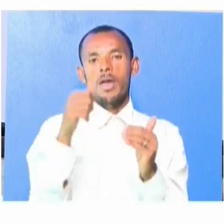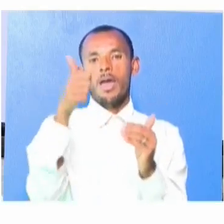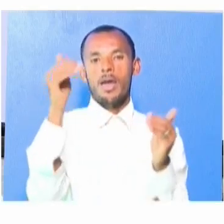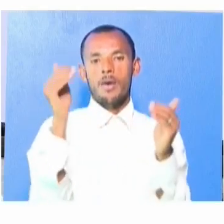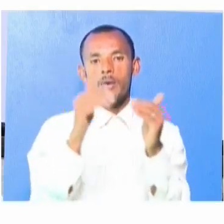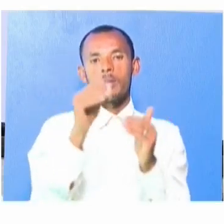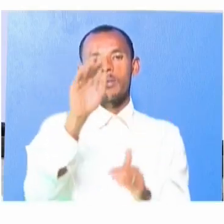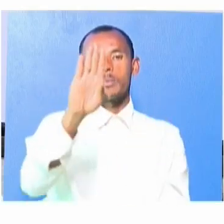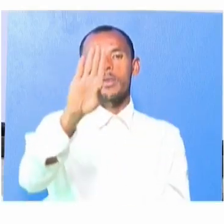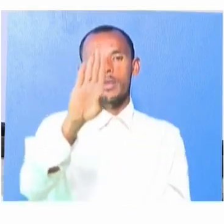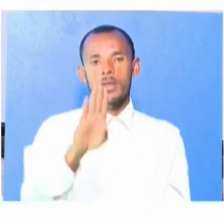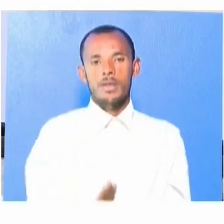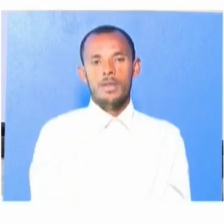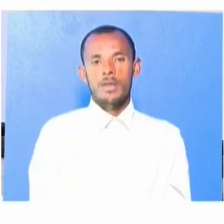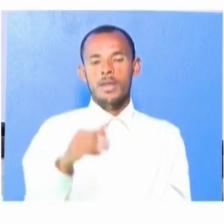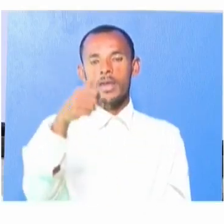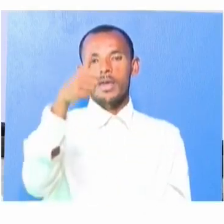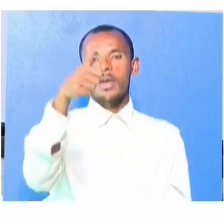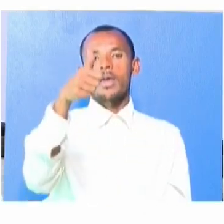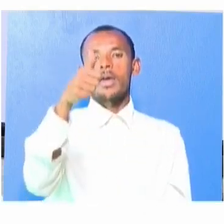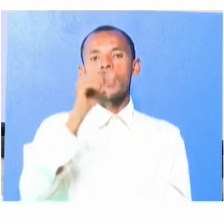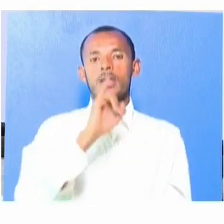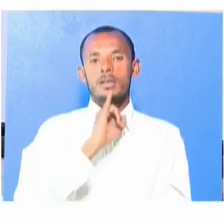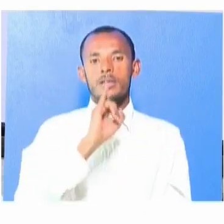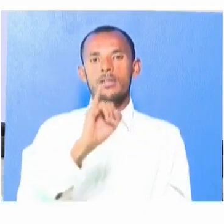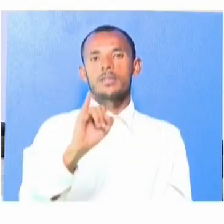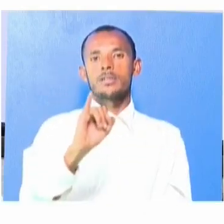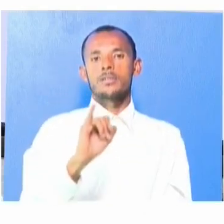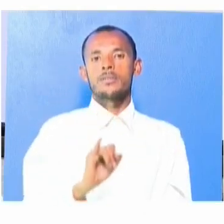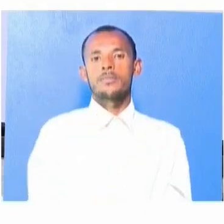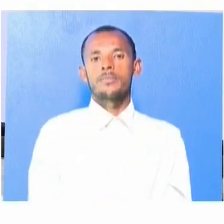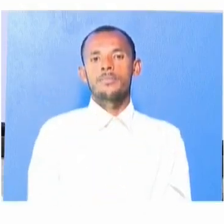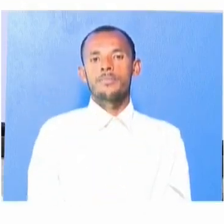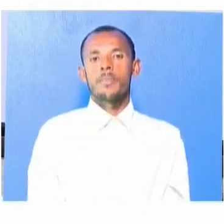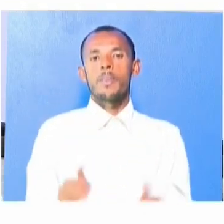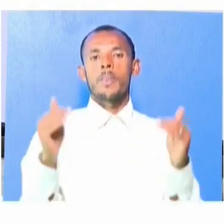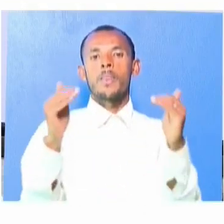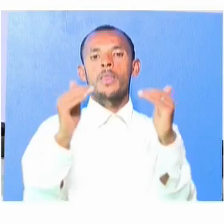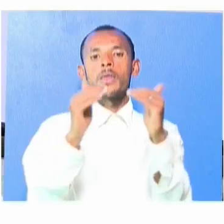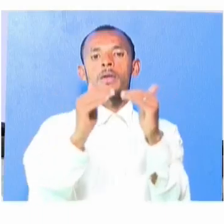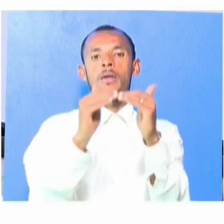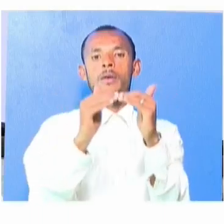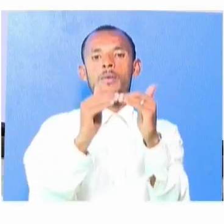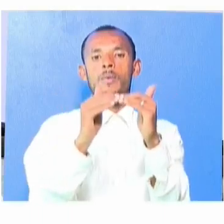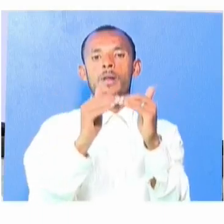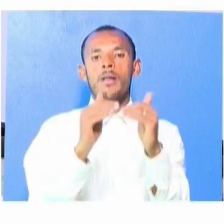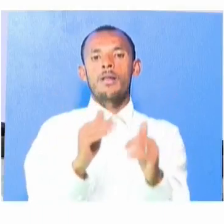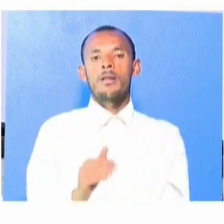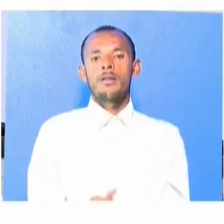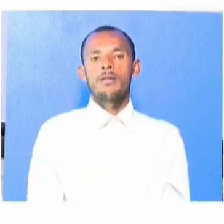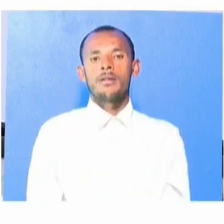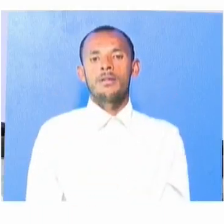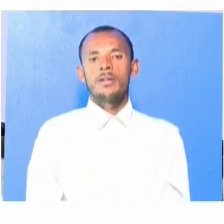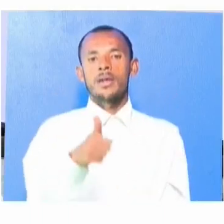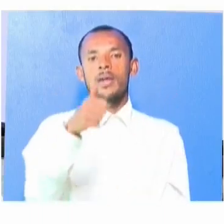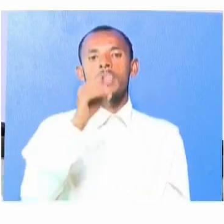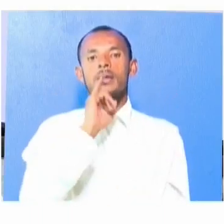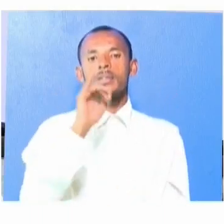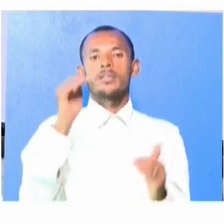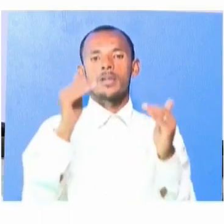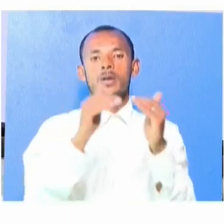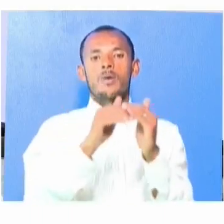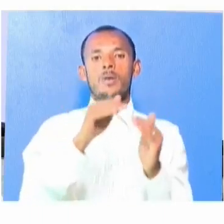equal to B. A is equal A is